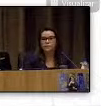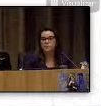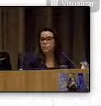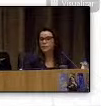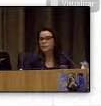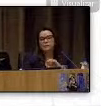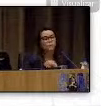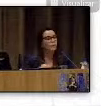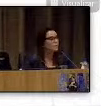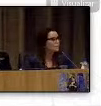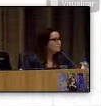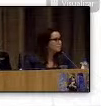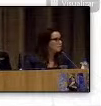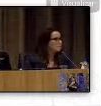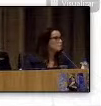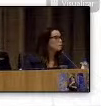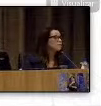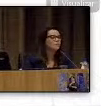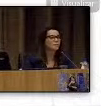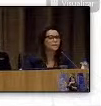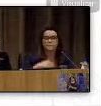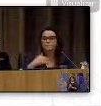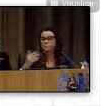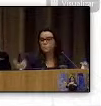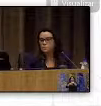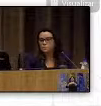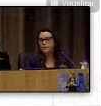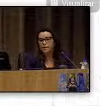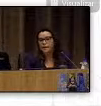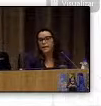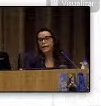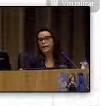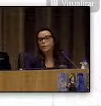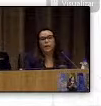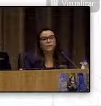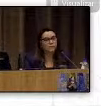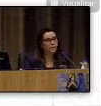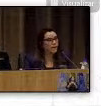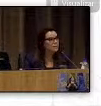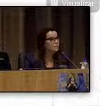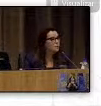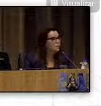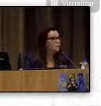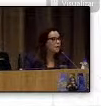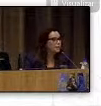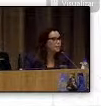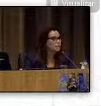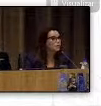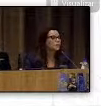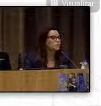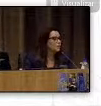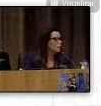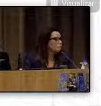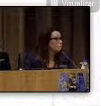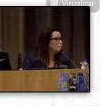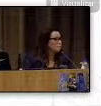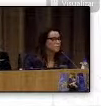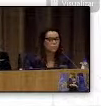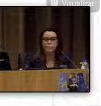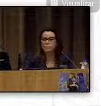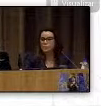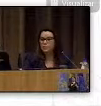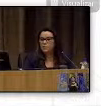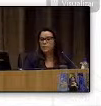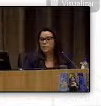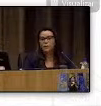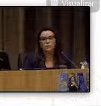It was founded in 2002, and then it was later qualified by the state at